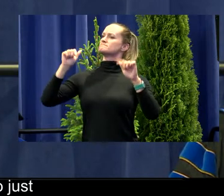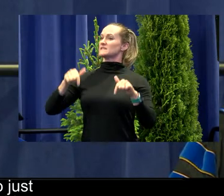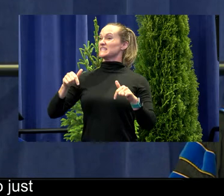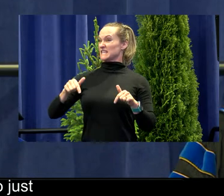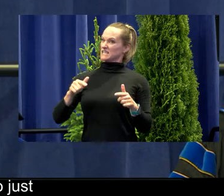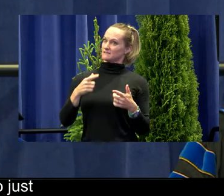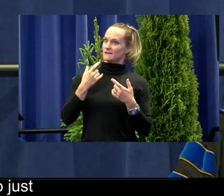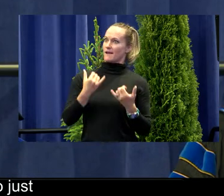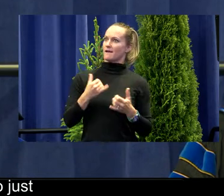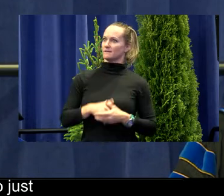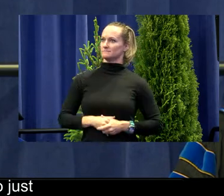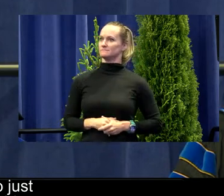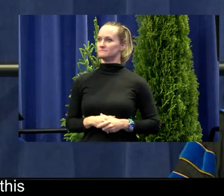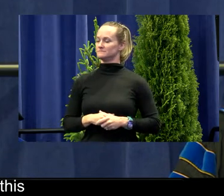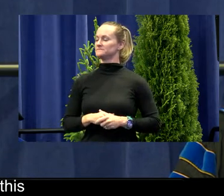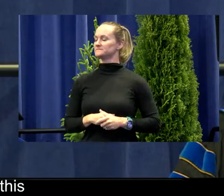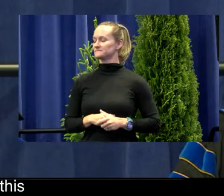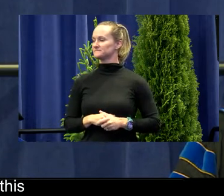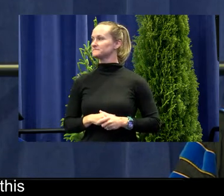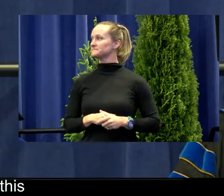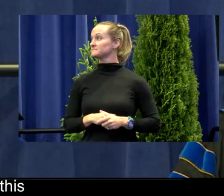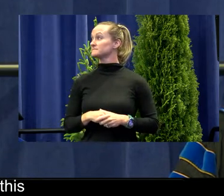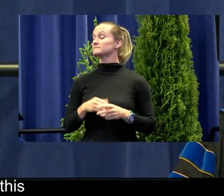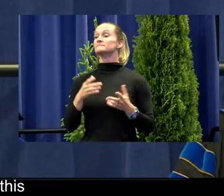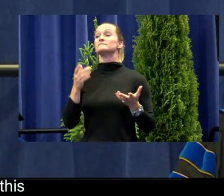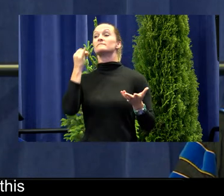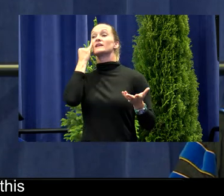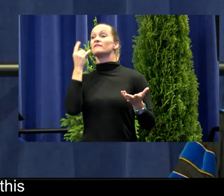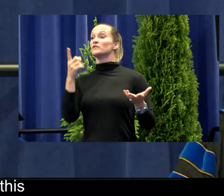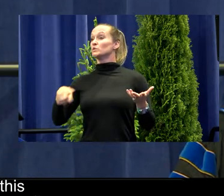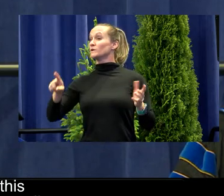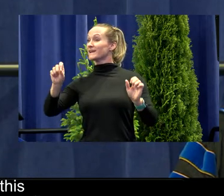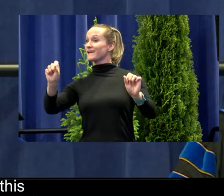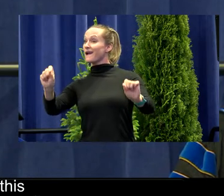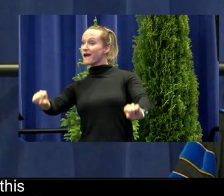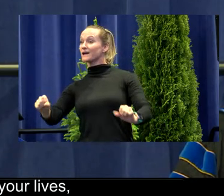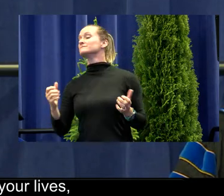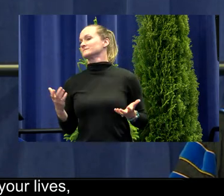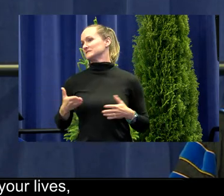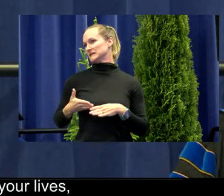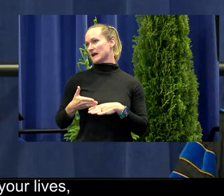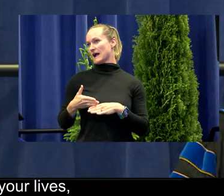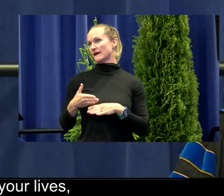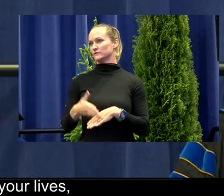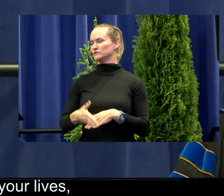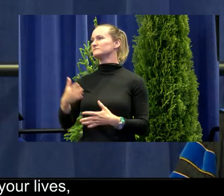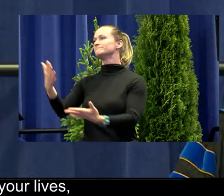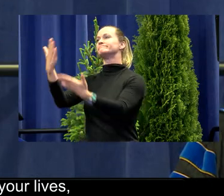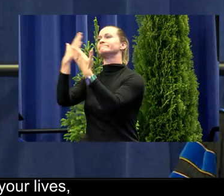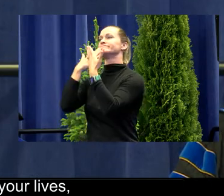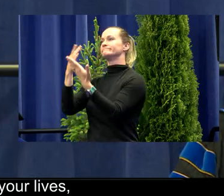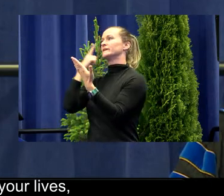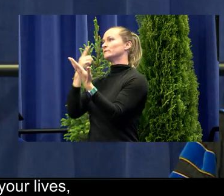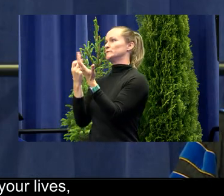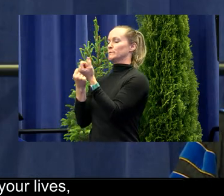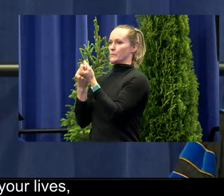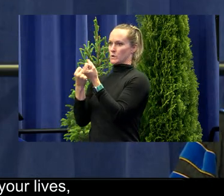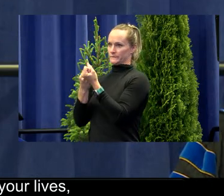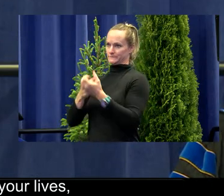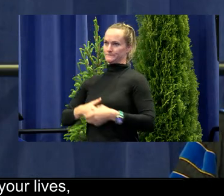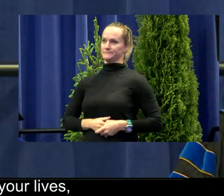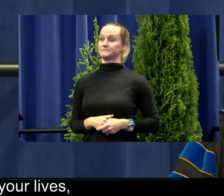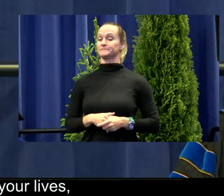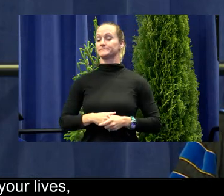their roles at the critical junctures in your lives, and if you're able to do so, thank them for their support. I